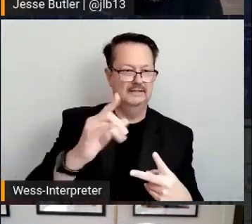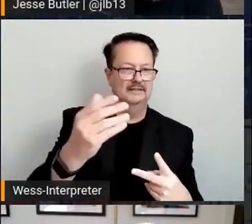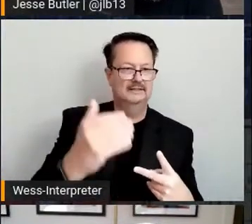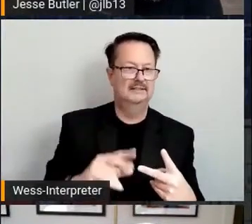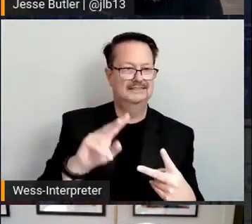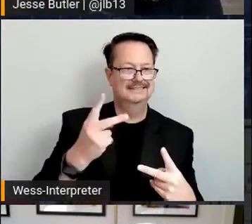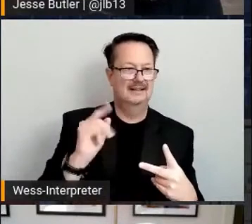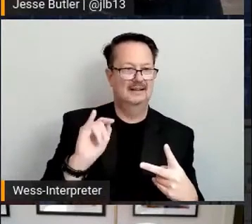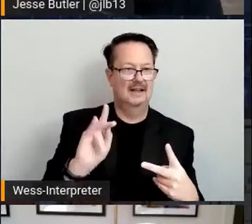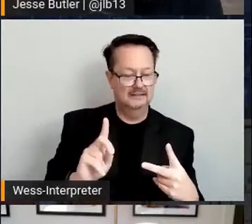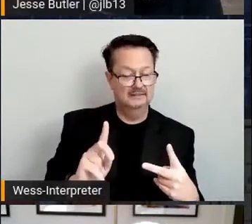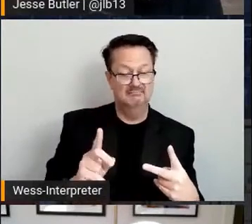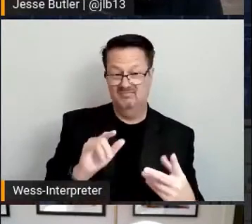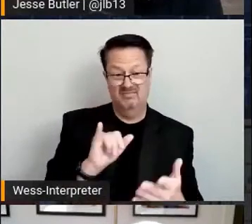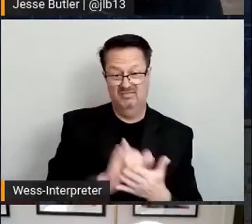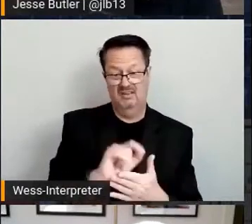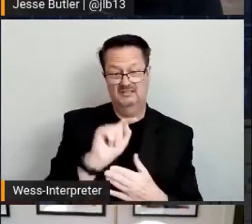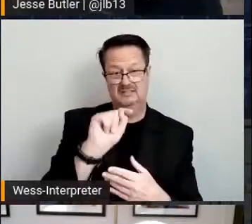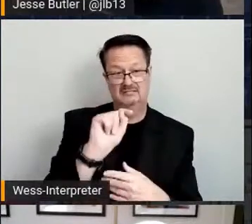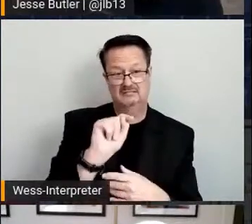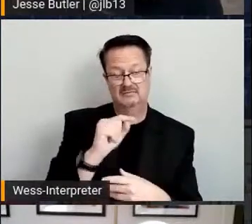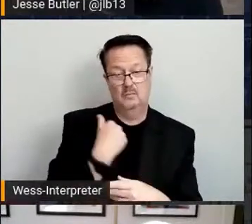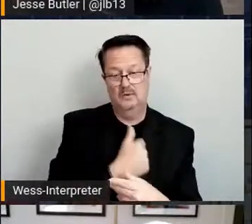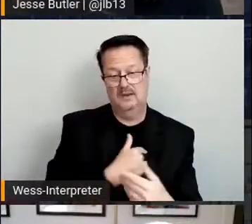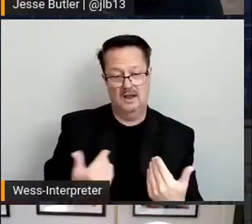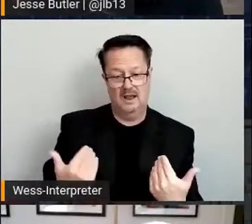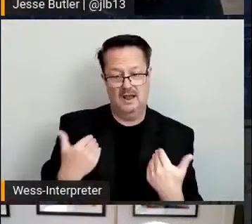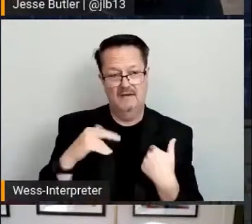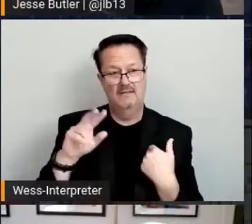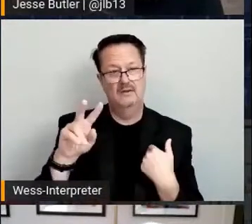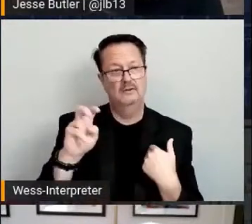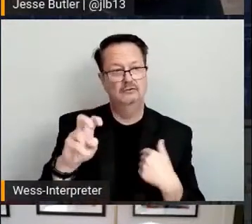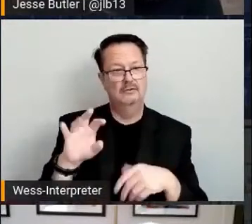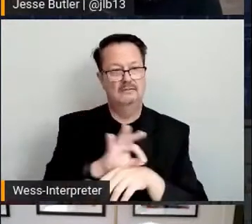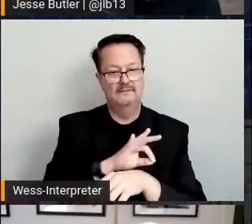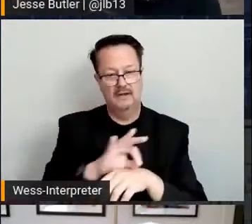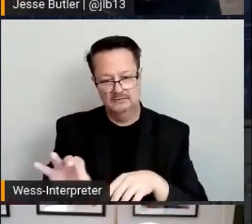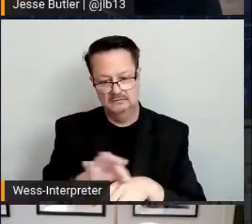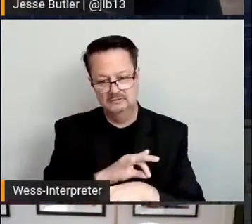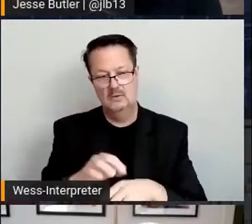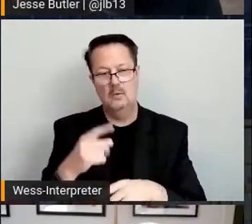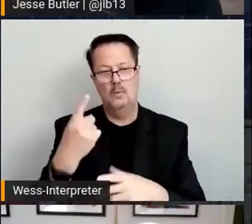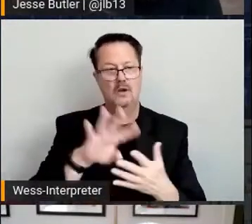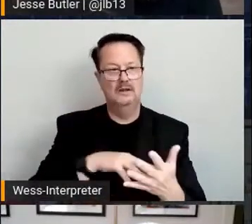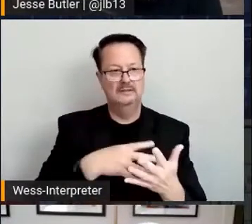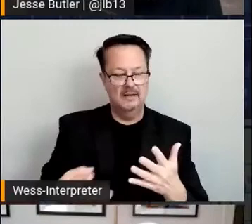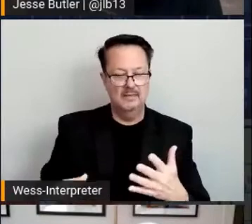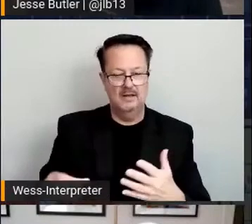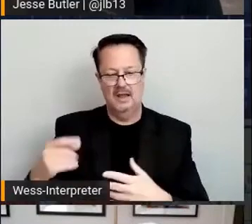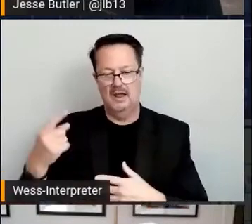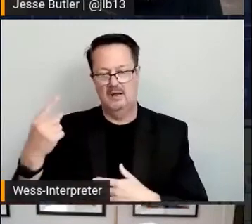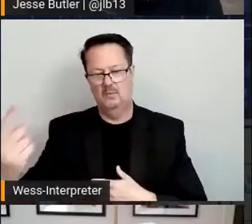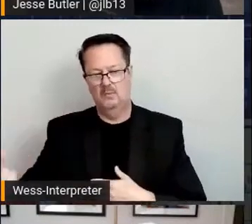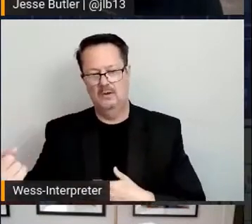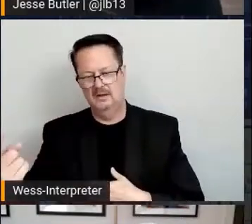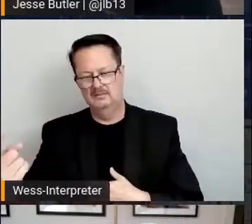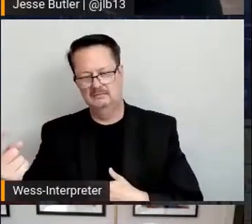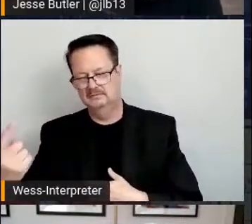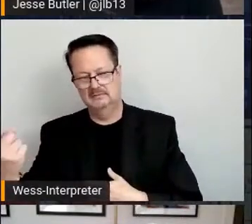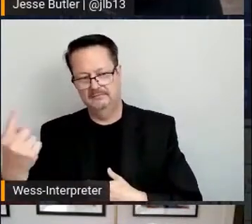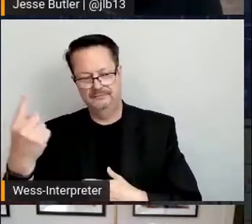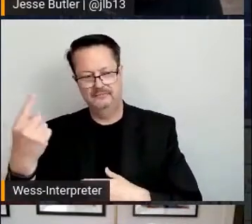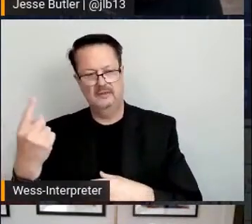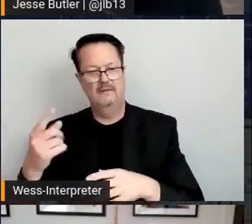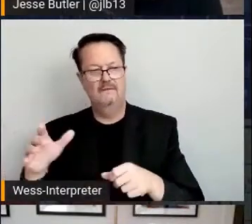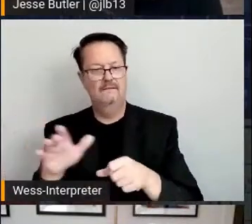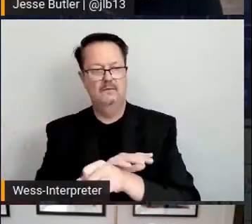And yeah, that's it. We have 2 Lambda functions, 1 DynamoDB table, and one S3 bucket fully deployed using